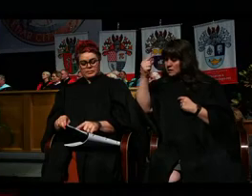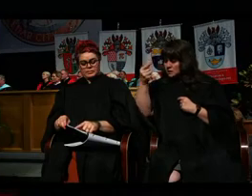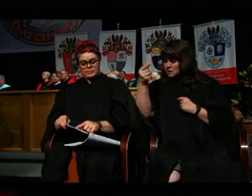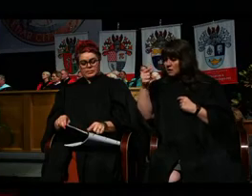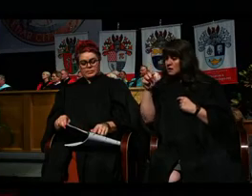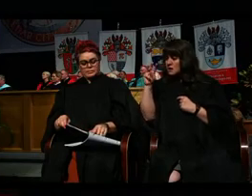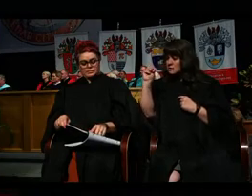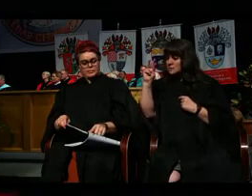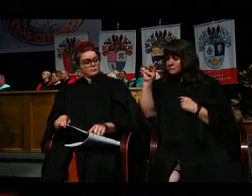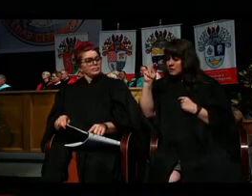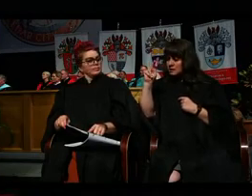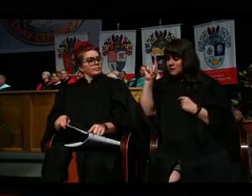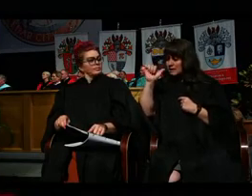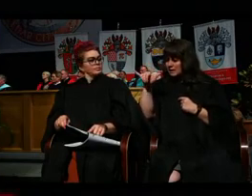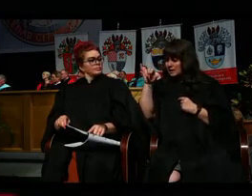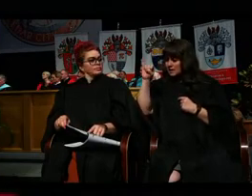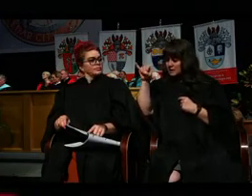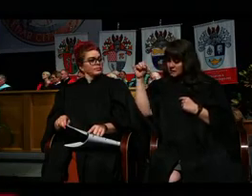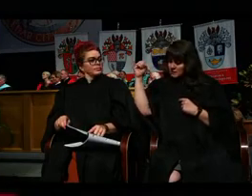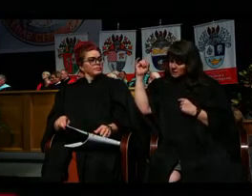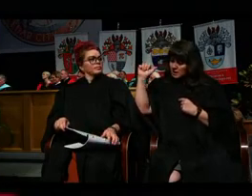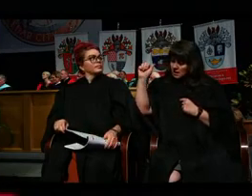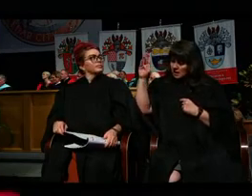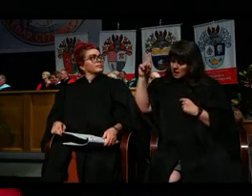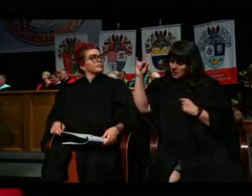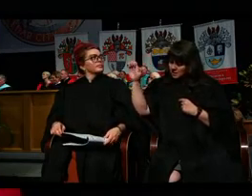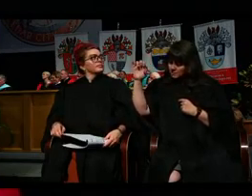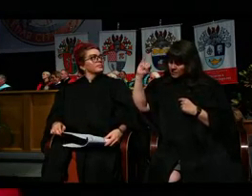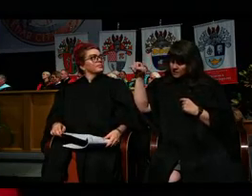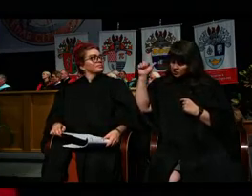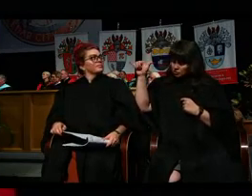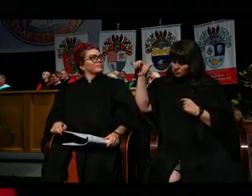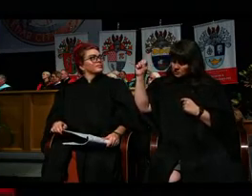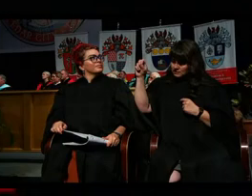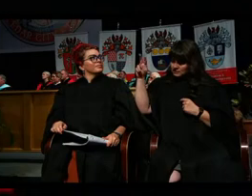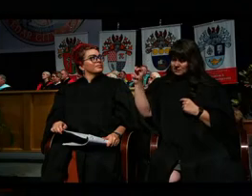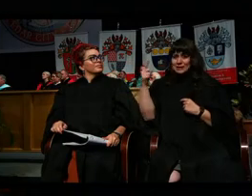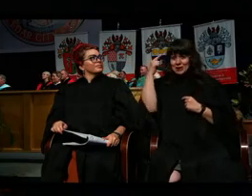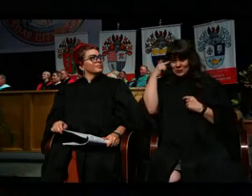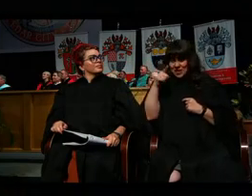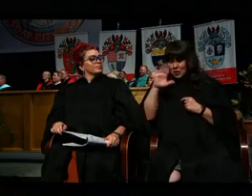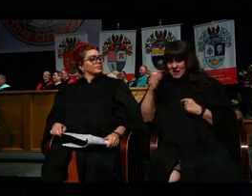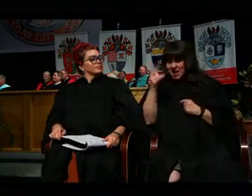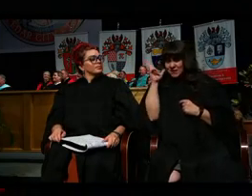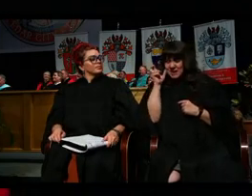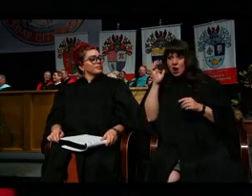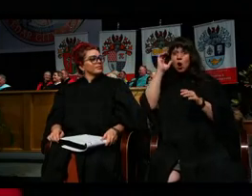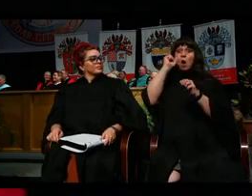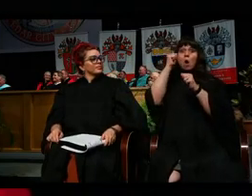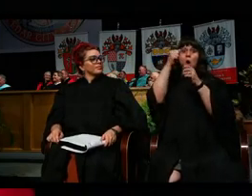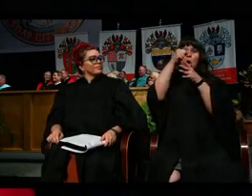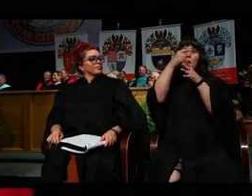for participating on this program today. I don't think you ever thought you'd hear all those names together.